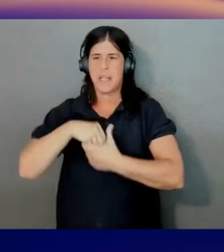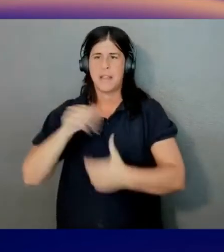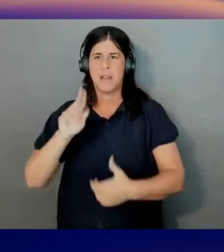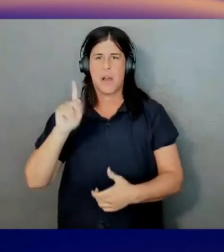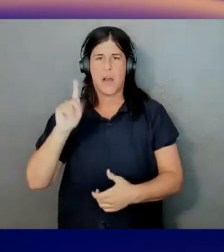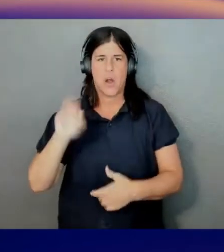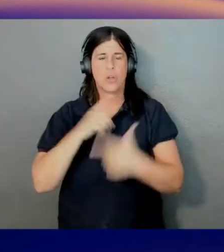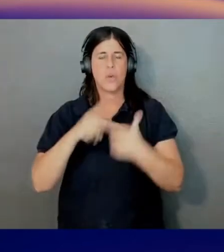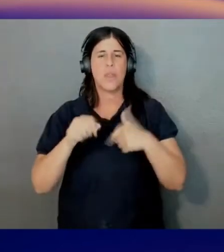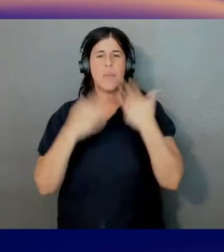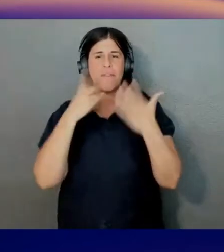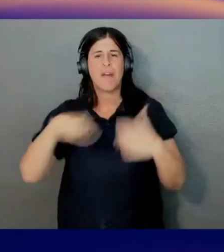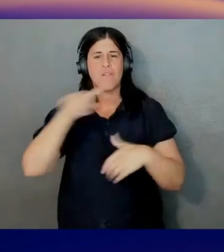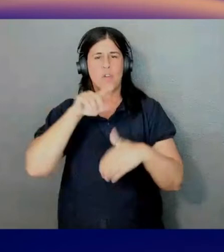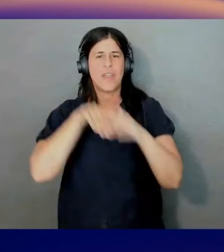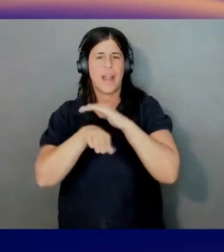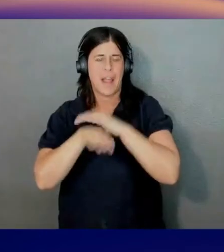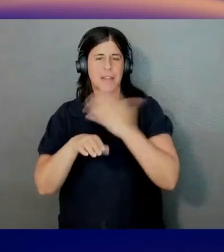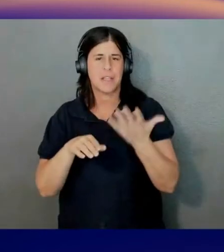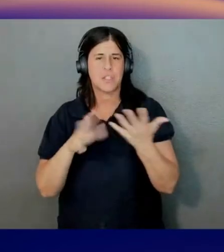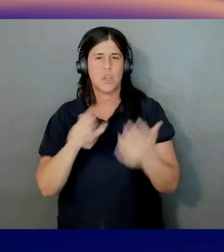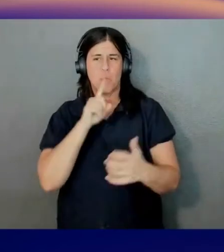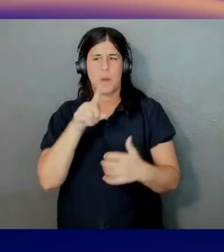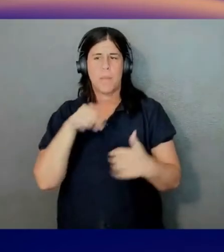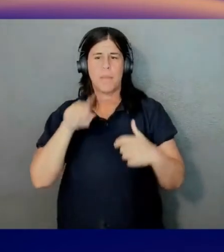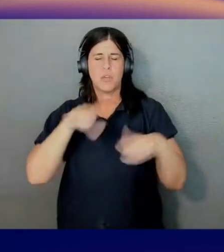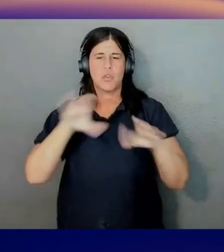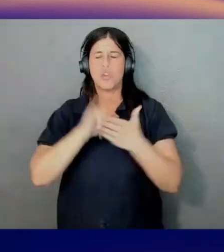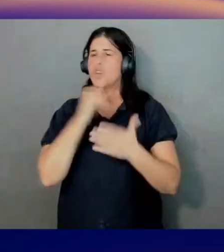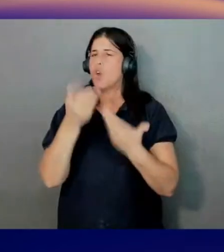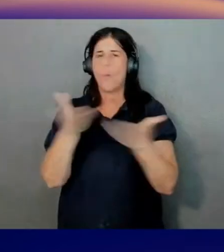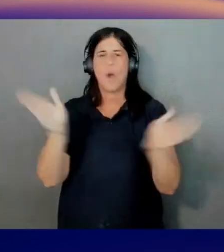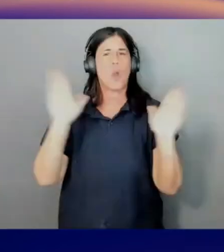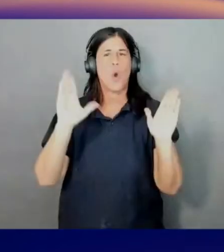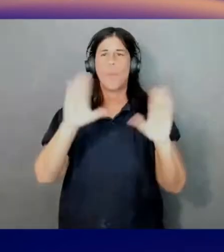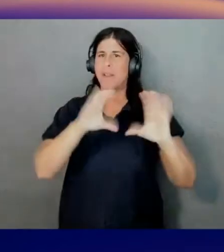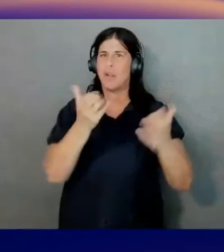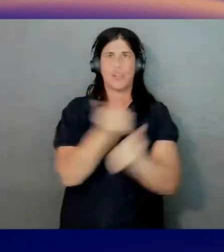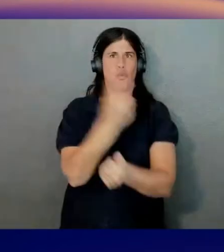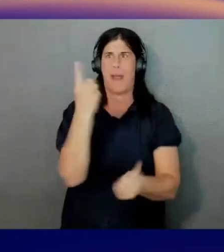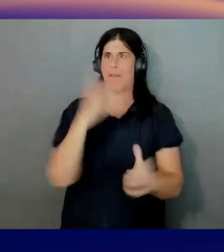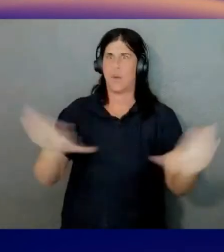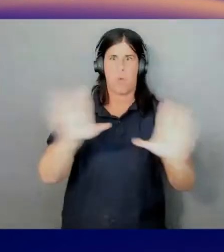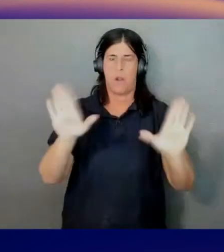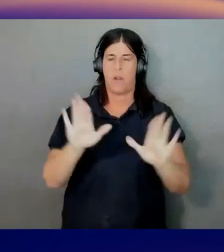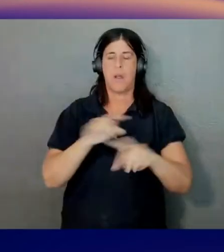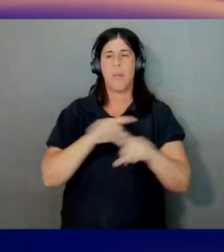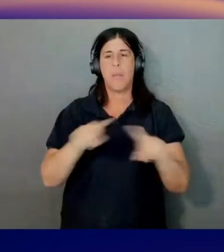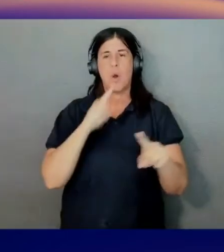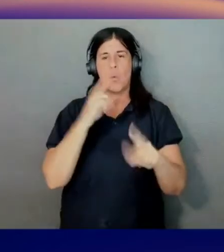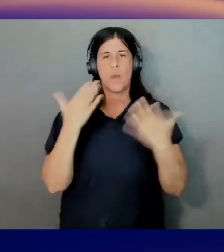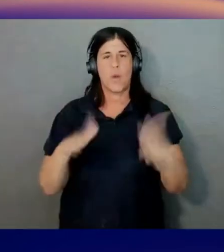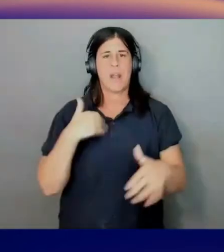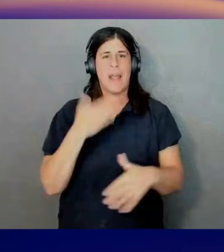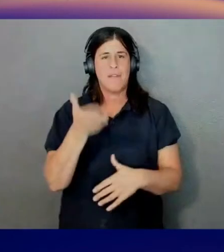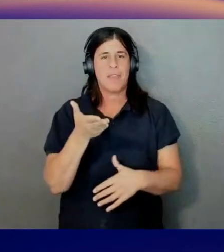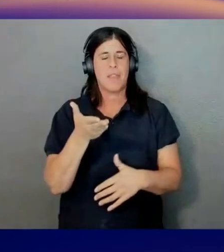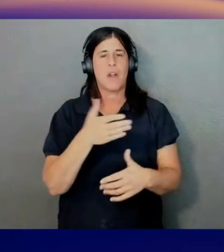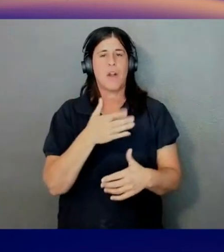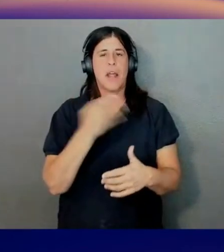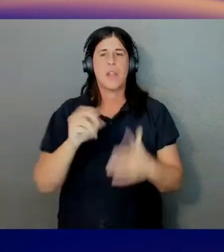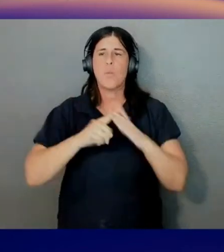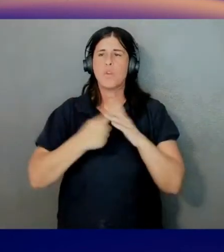to access. That is Okay. where you wanted to provide. You don't want to open your cluster to everybody, right? Now we are getting into Okta here, where we are trying to create